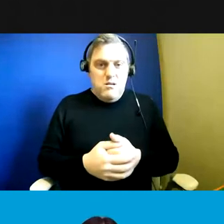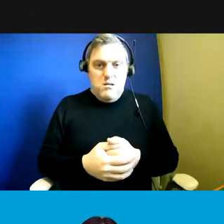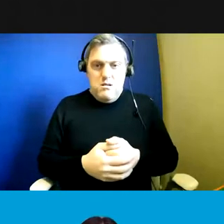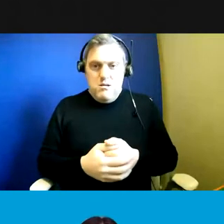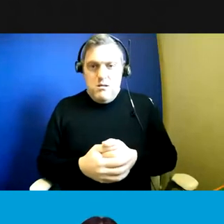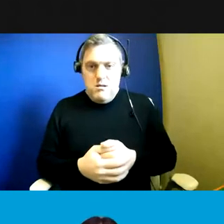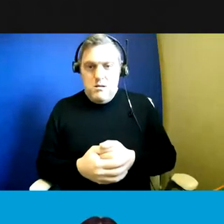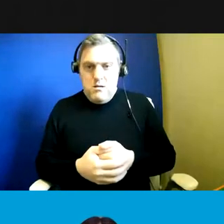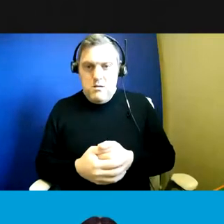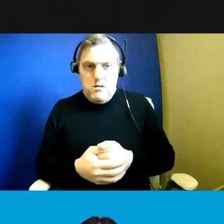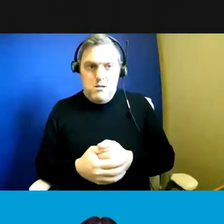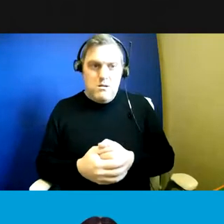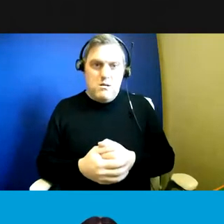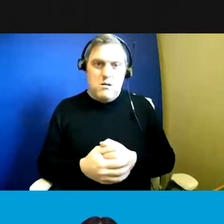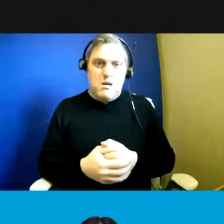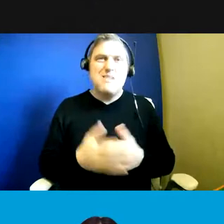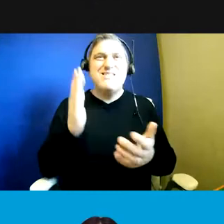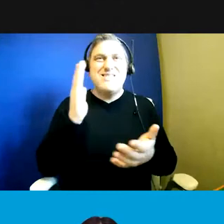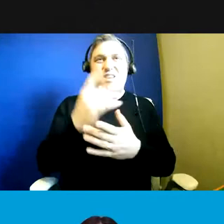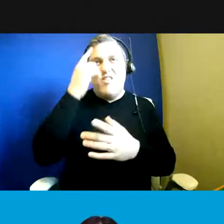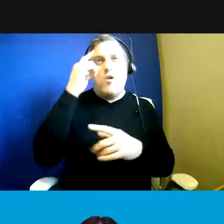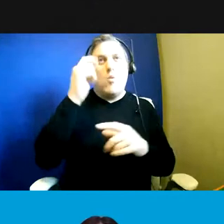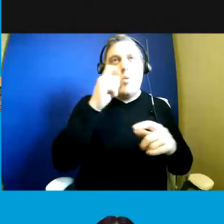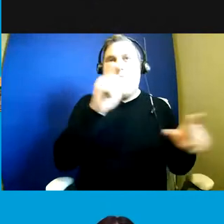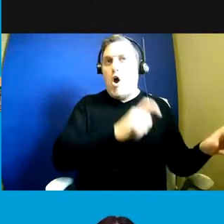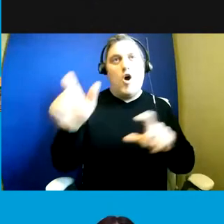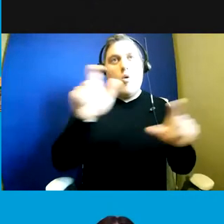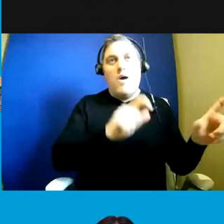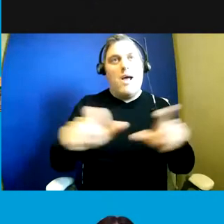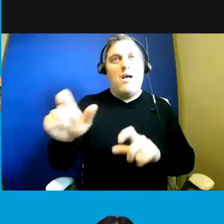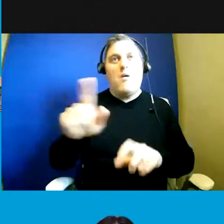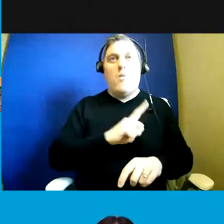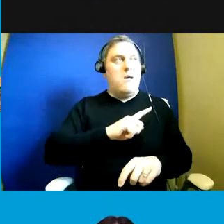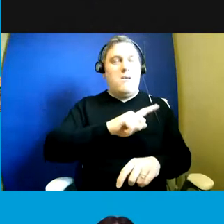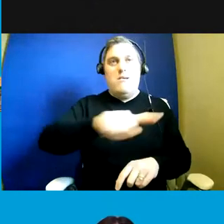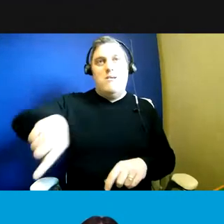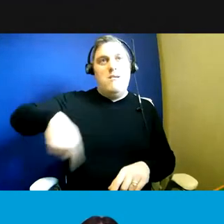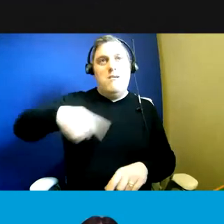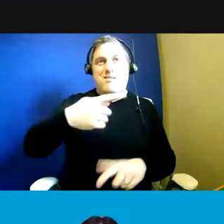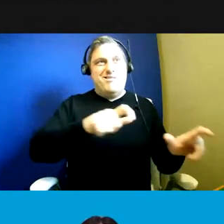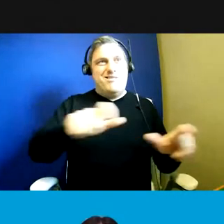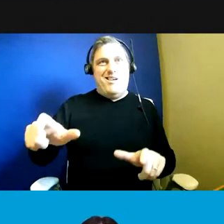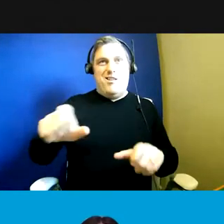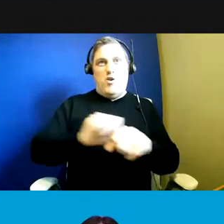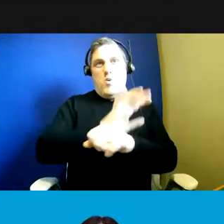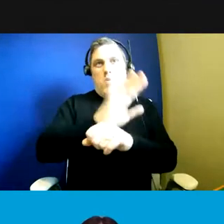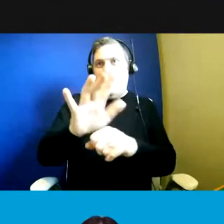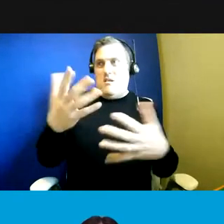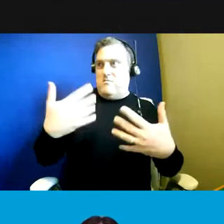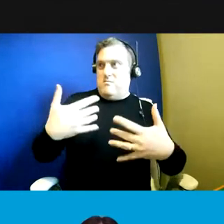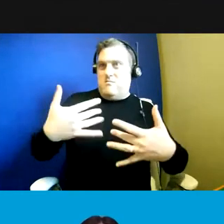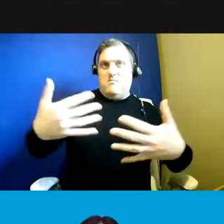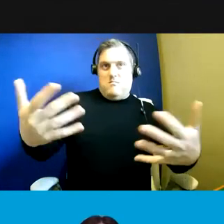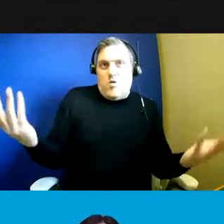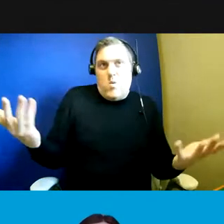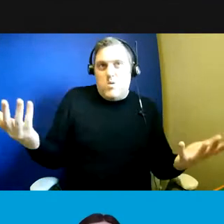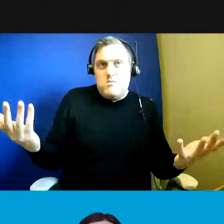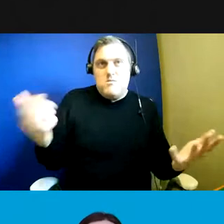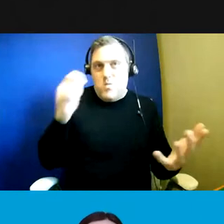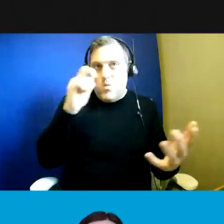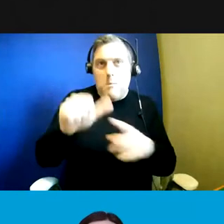I would say I definitely see that there will be an ongoing need because of the fact that there is still COVID. While there is still COVID, there will unfortunately likely